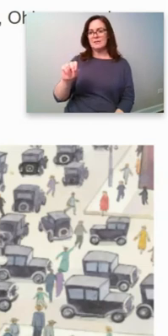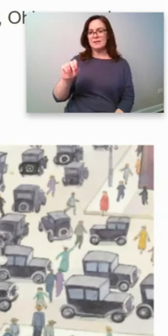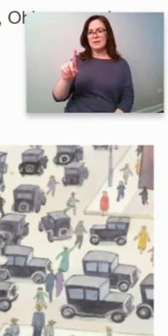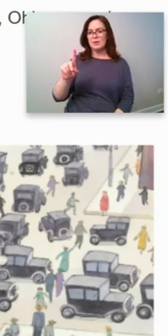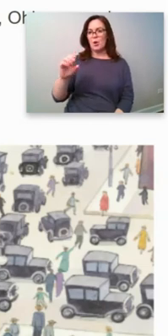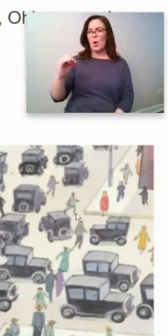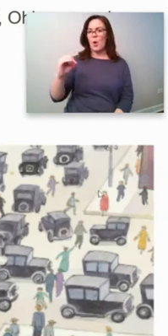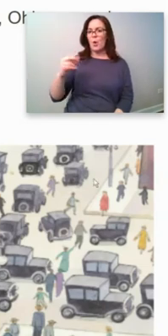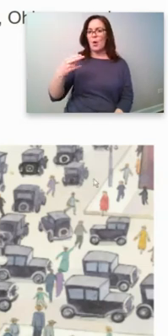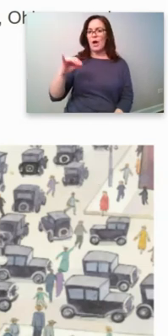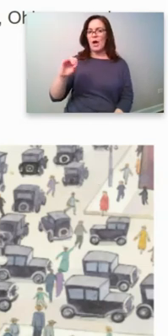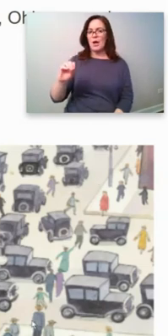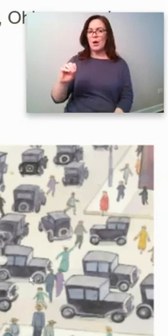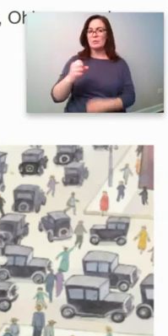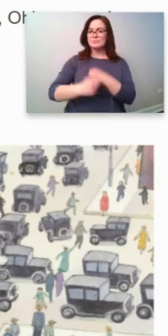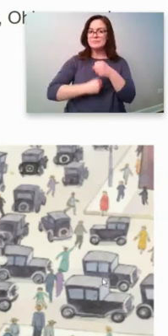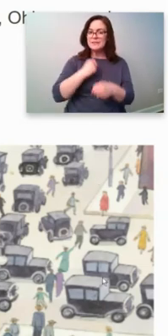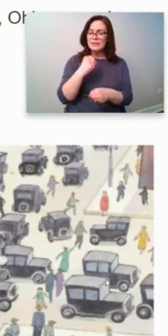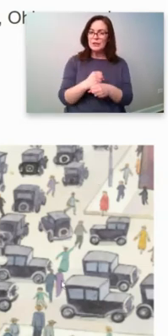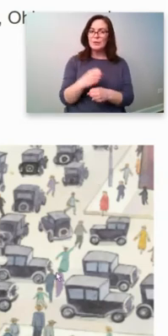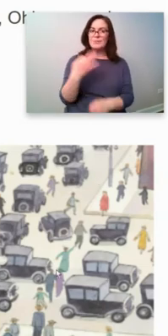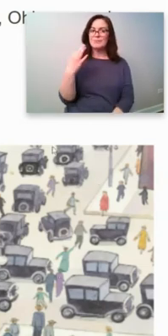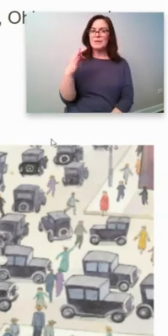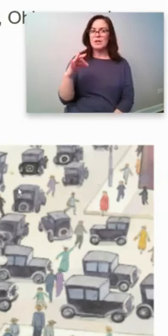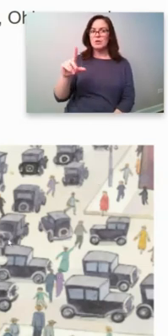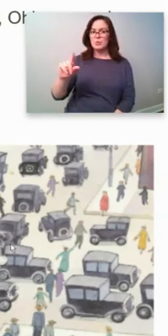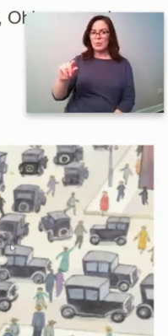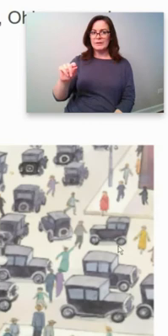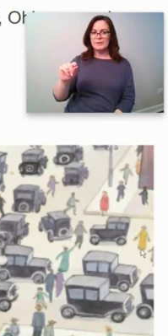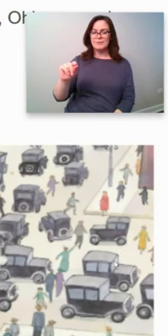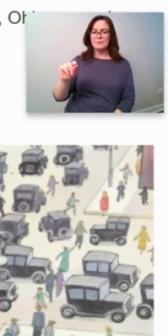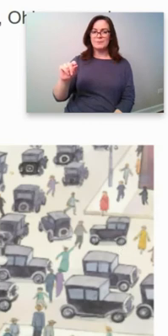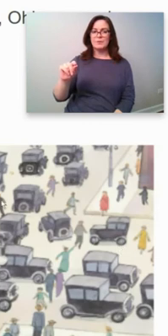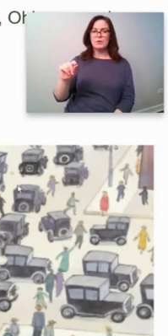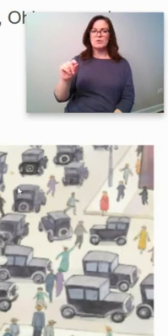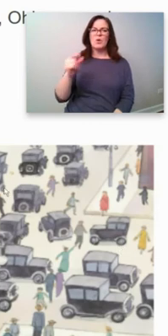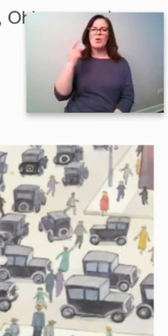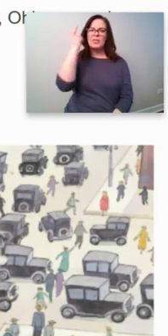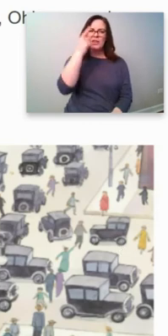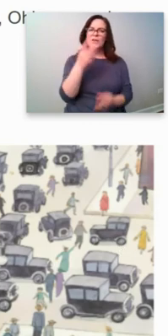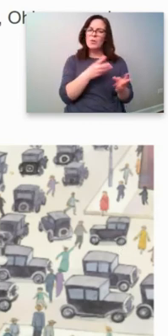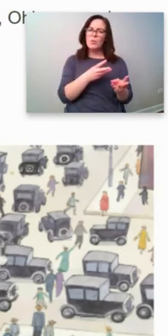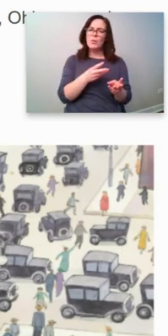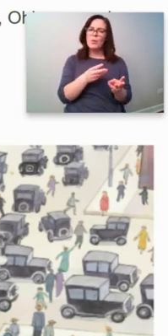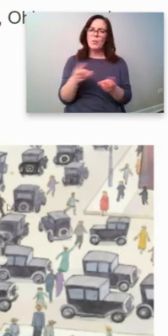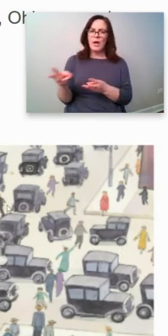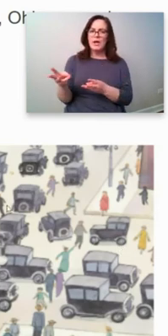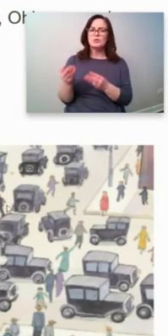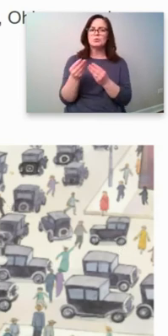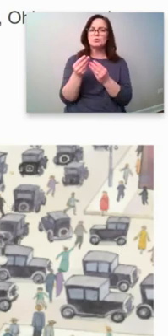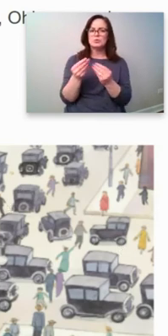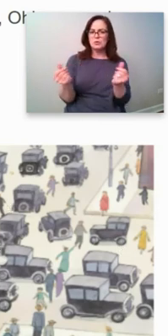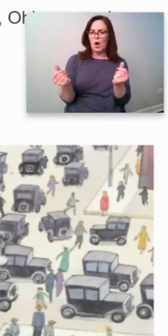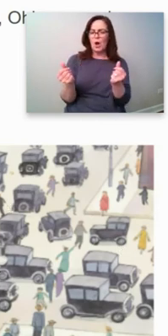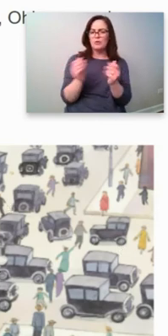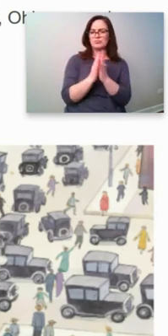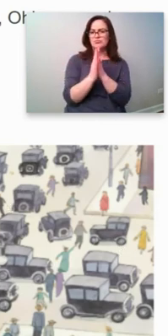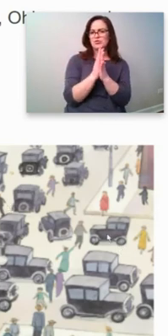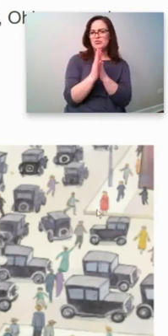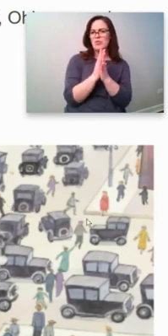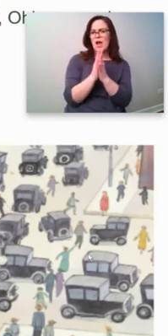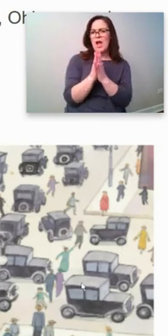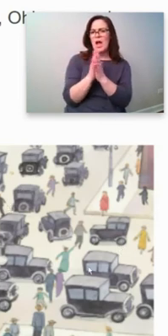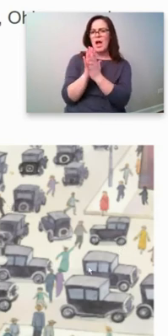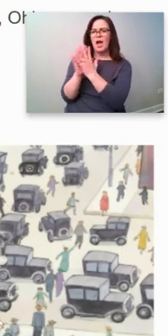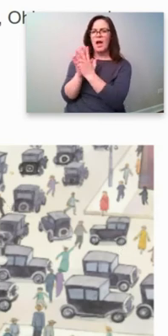traffic problems. So if we look at that picture, we see cars going every which way. We see adults and children